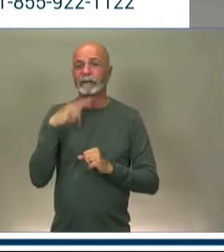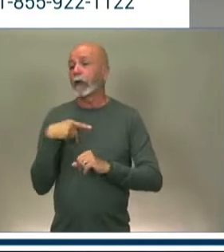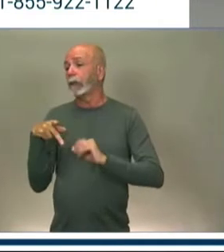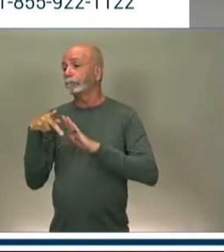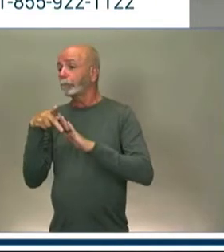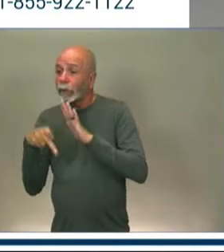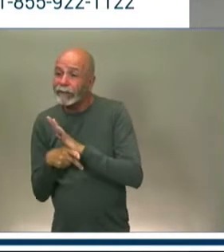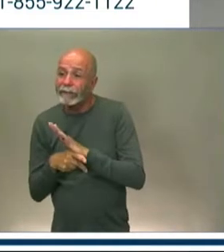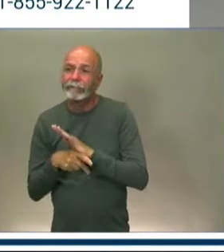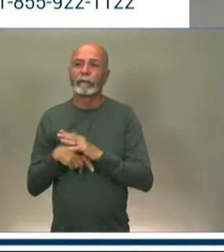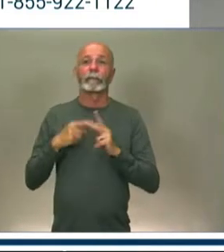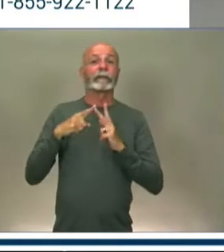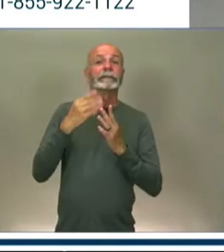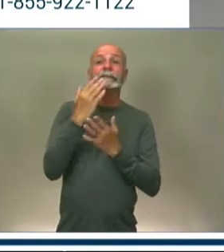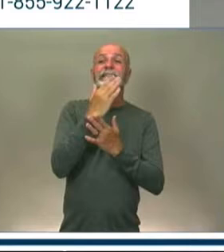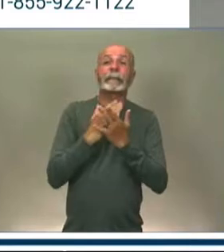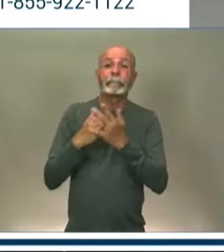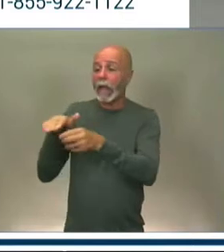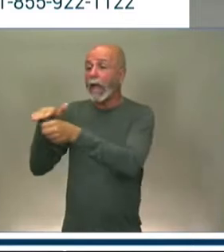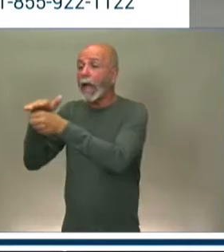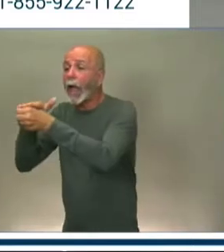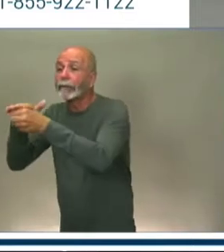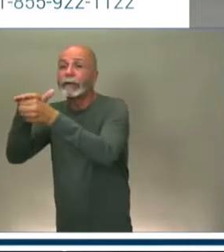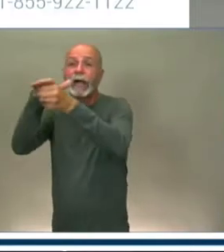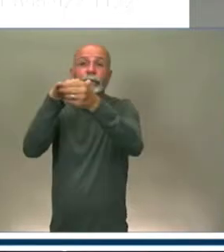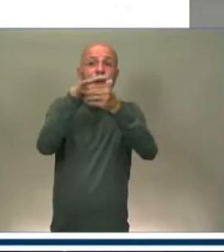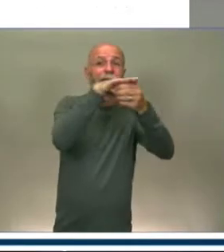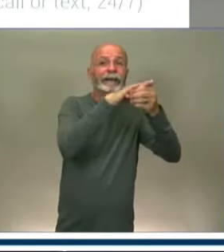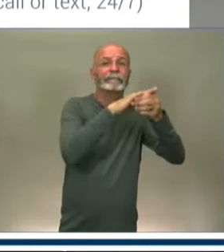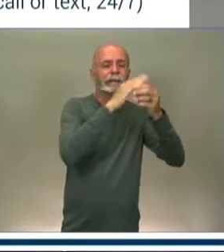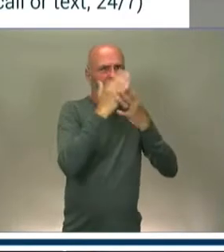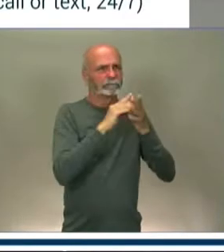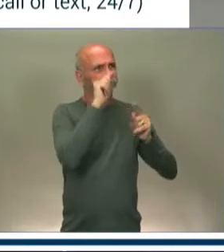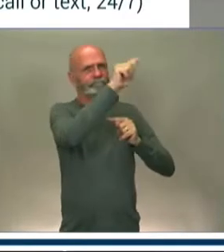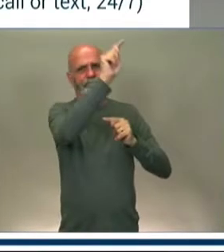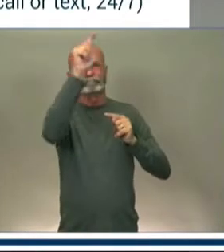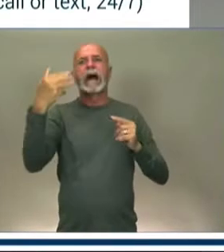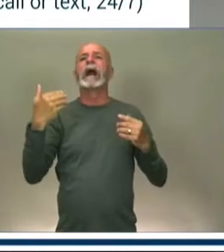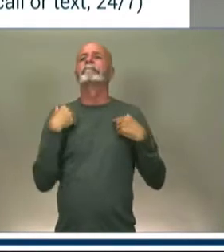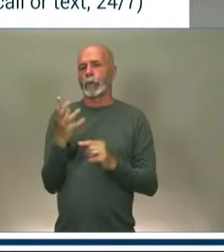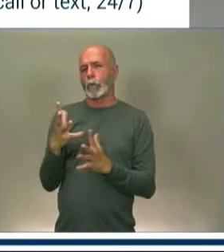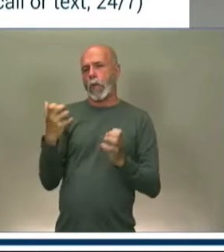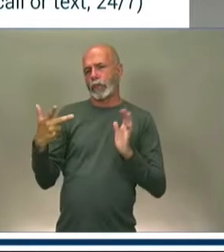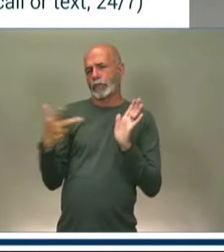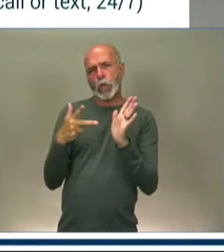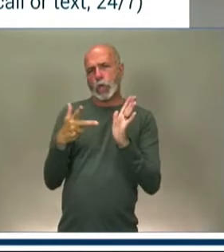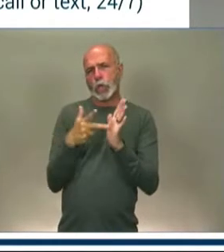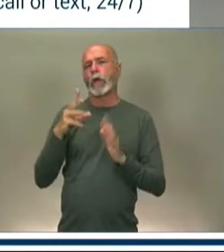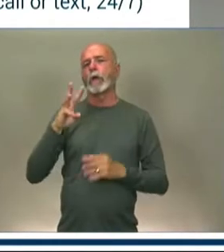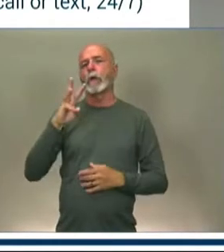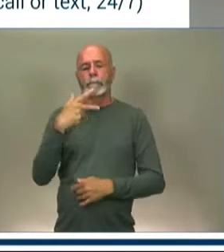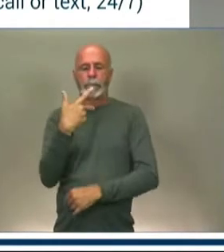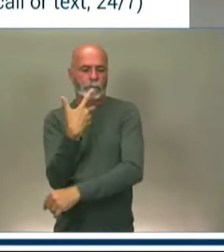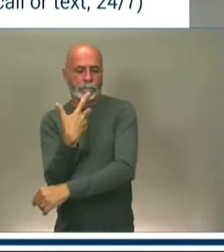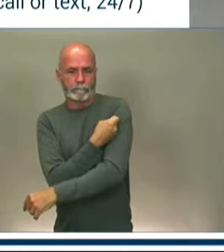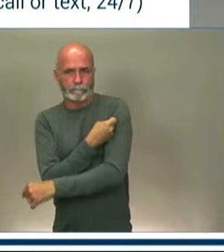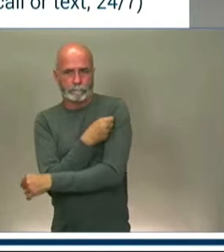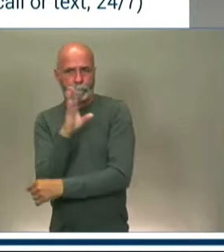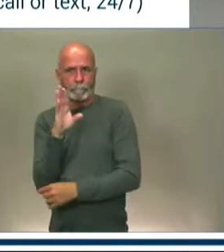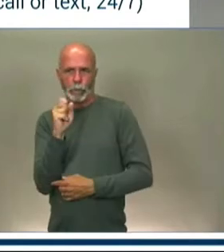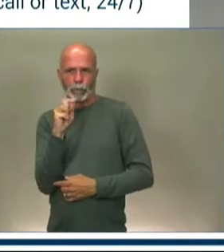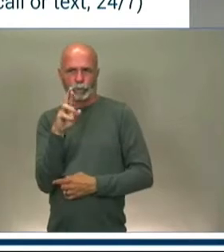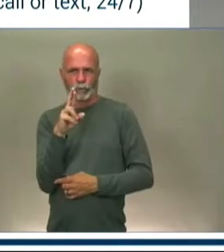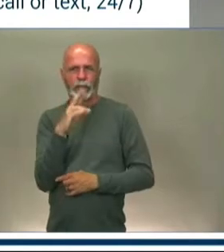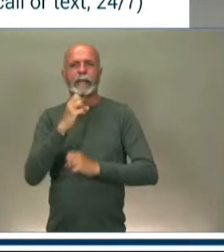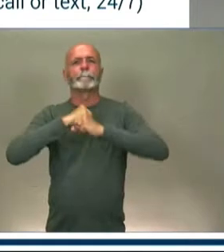Some jurisdictions have decided to provide third doses of vaccine for people who are immune compromised. The National Advisory Committee